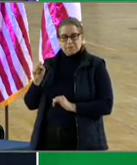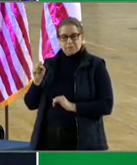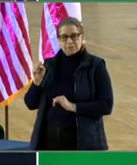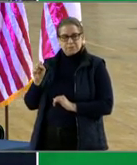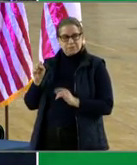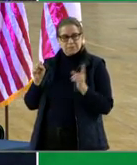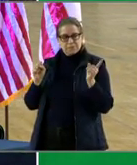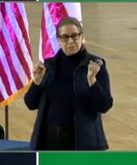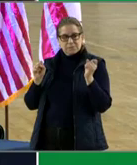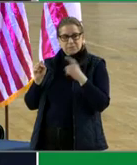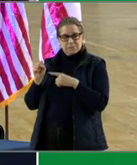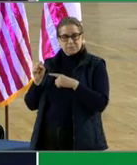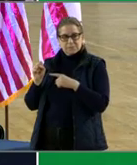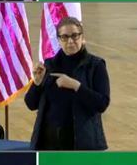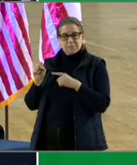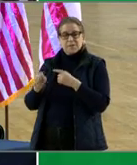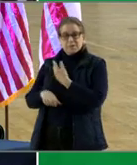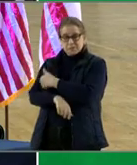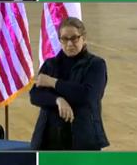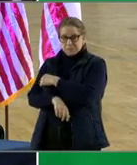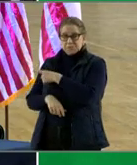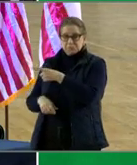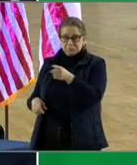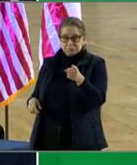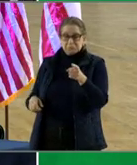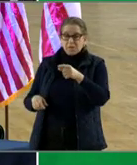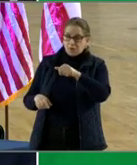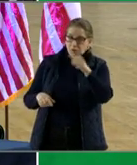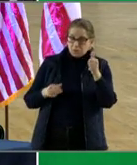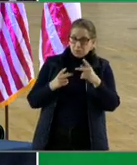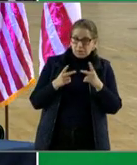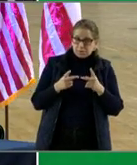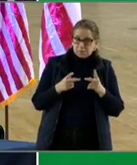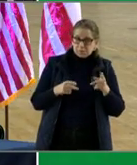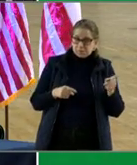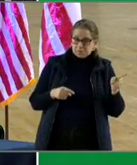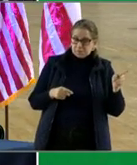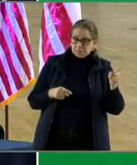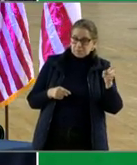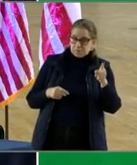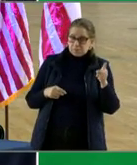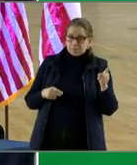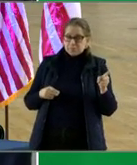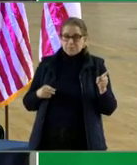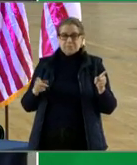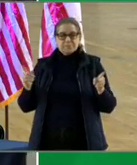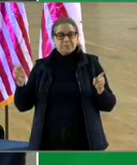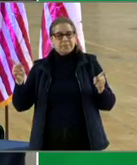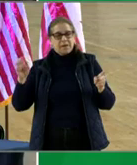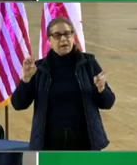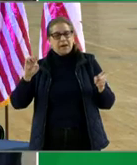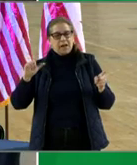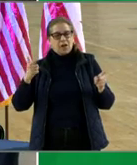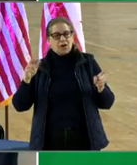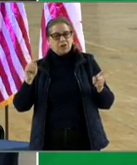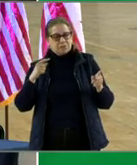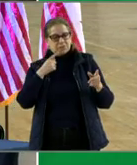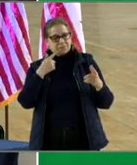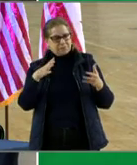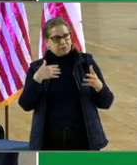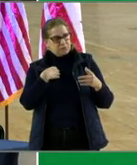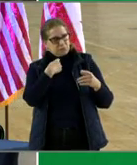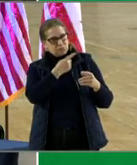this surge? So as we mentioned earlier, we're looking at all the different types of sites to help, not only